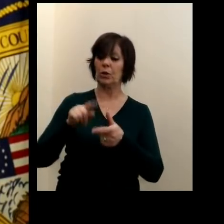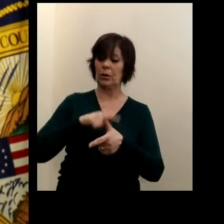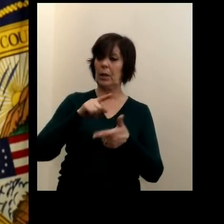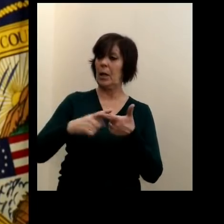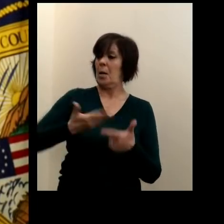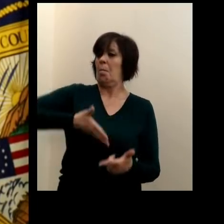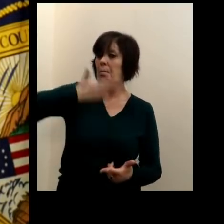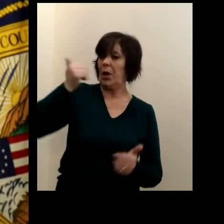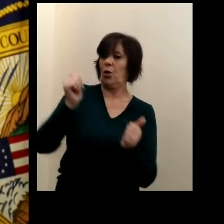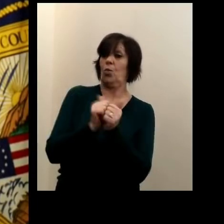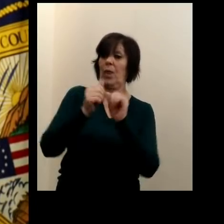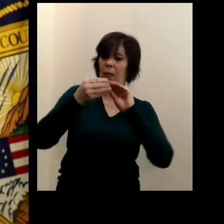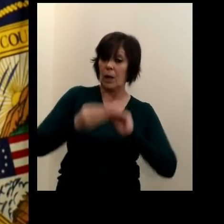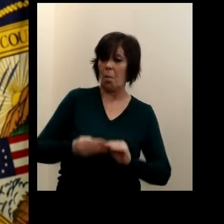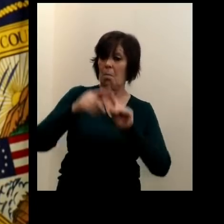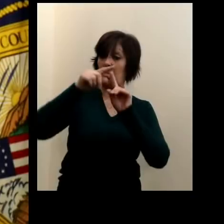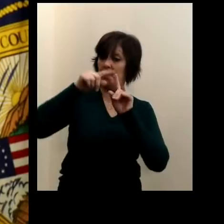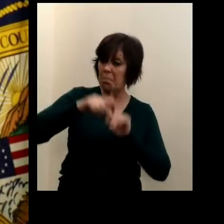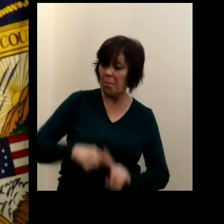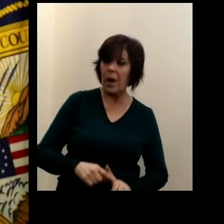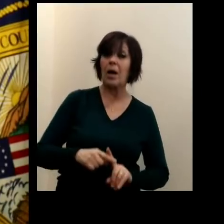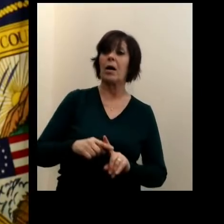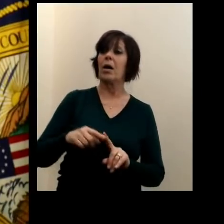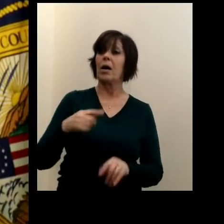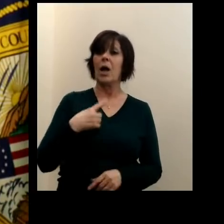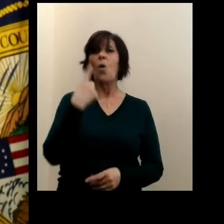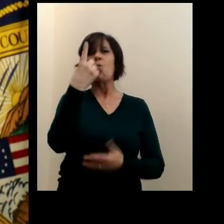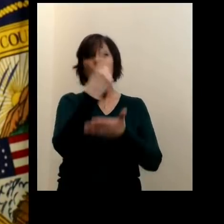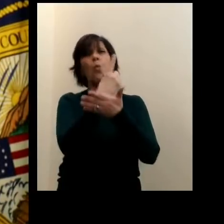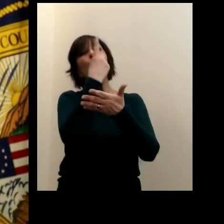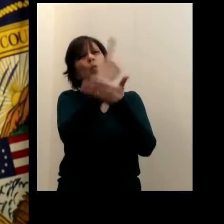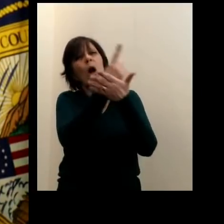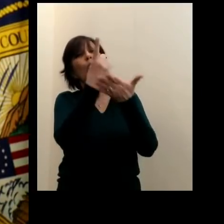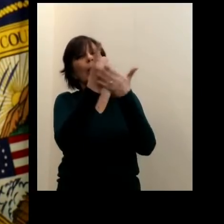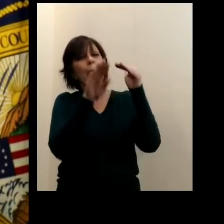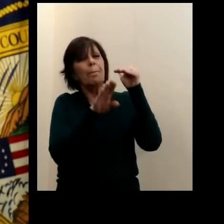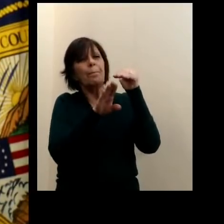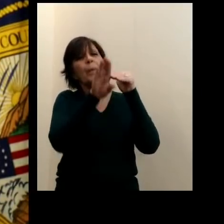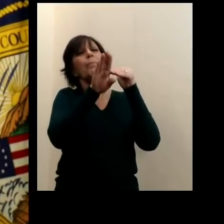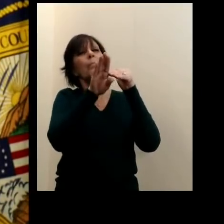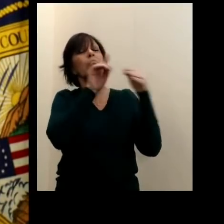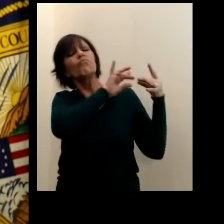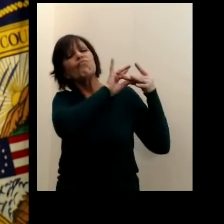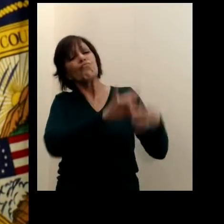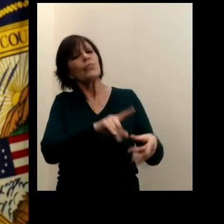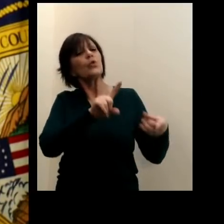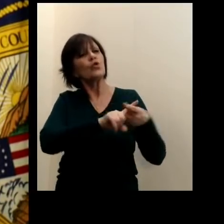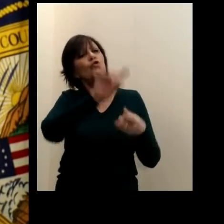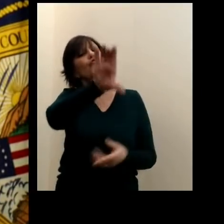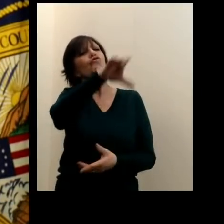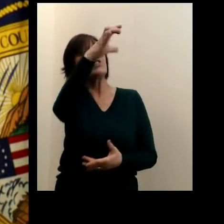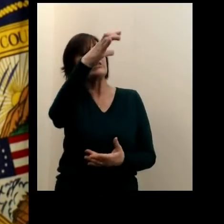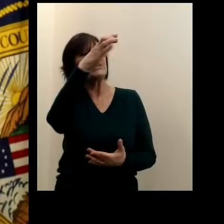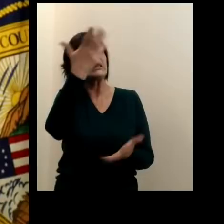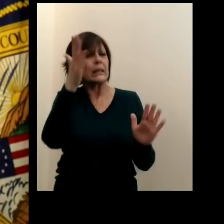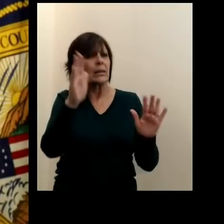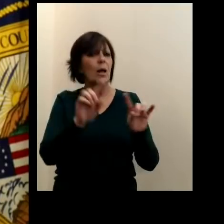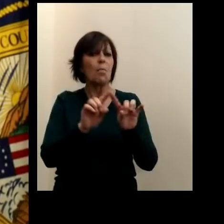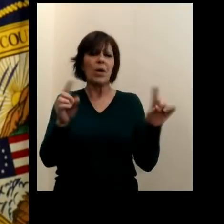certainly, with our cases in the last week. We had the 1 week blip, which we believe was directly attributable to a Christmas, New Year's